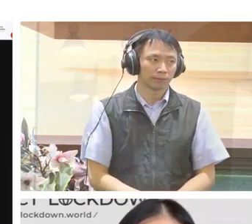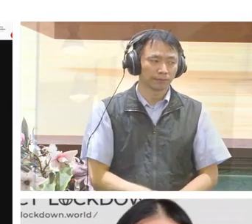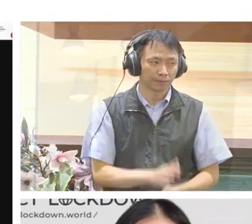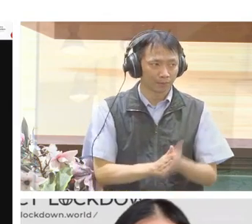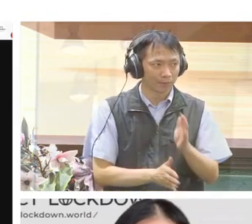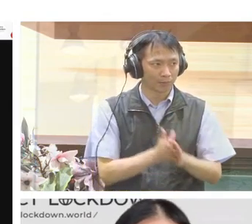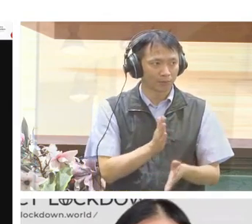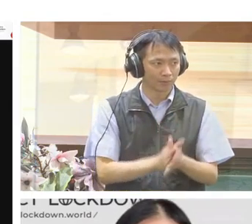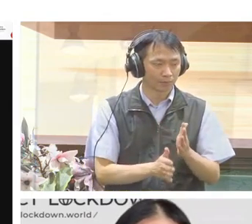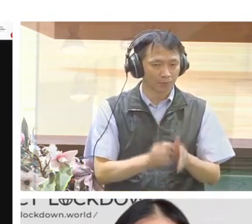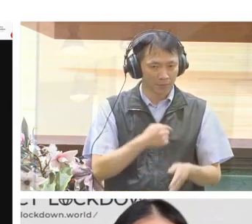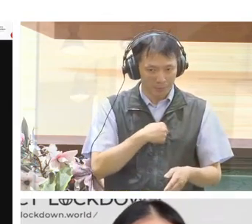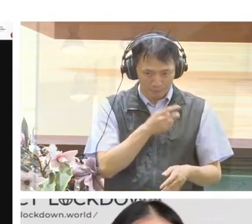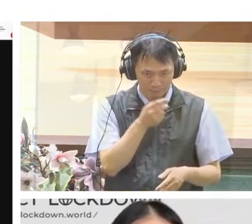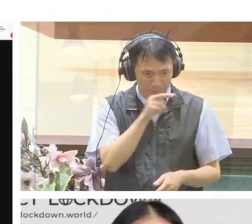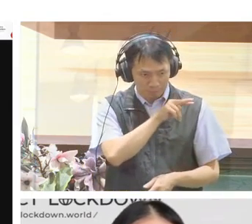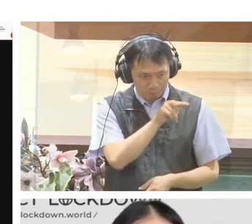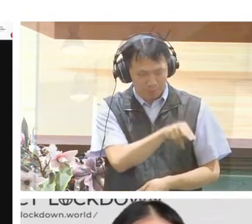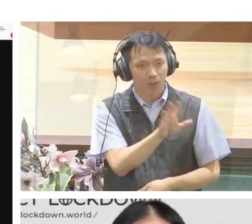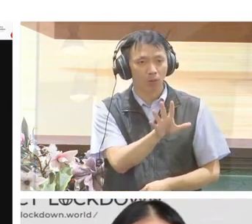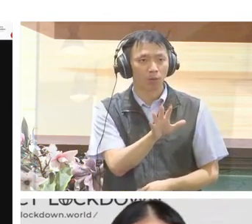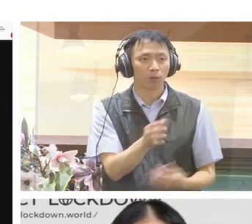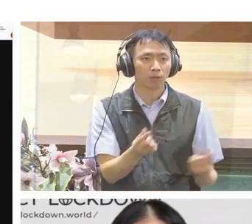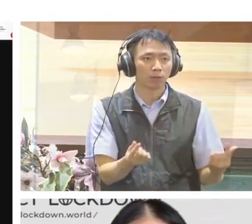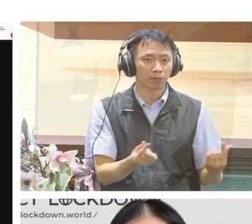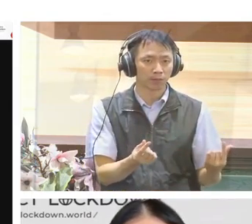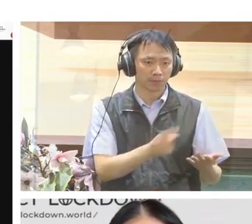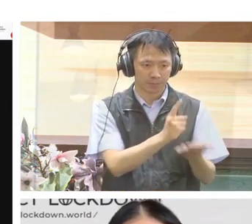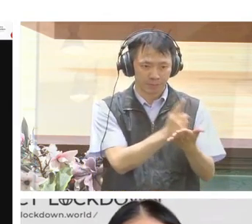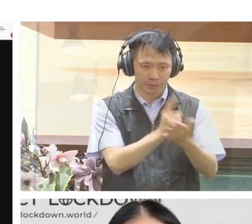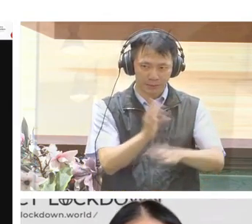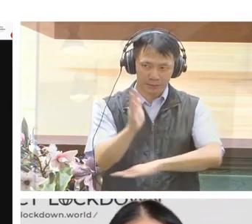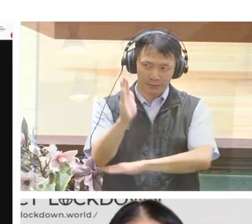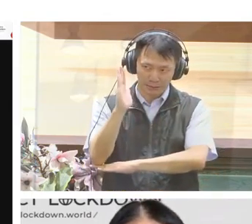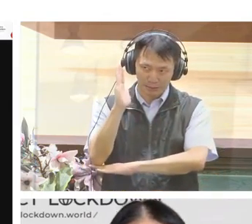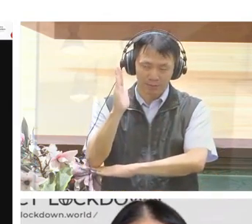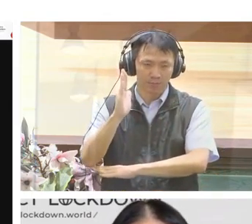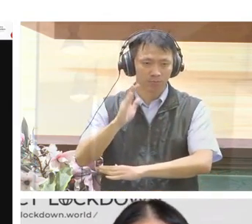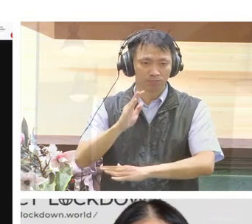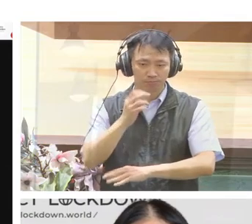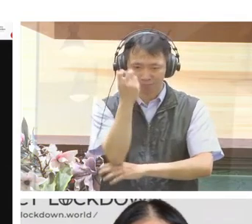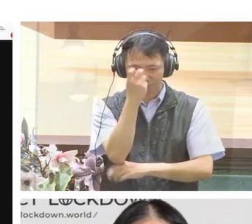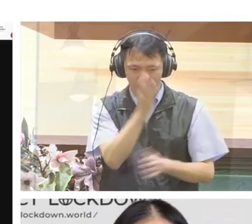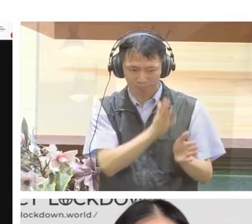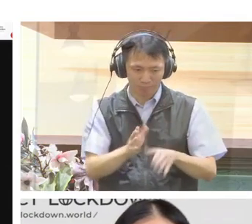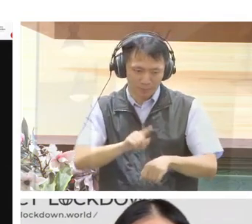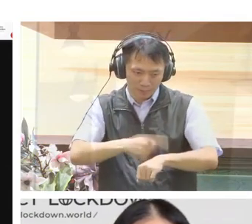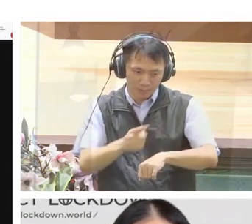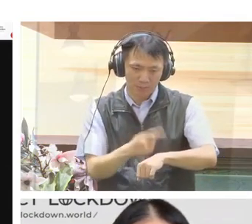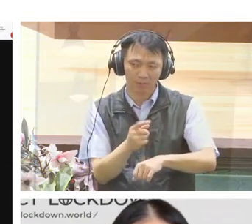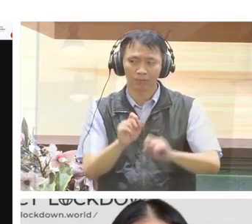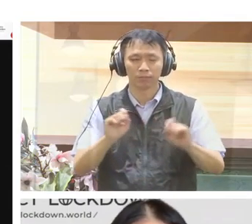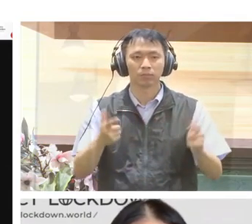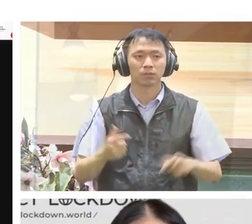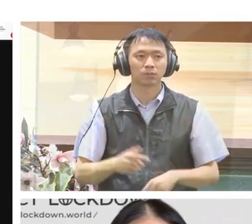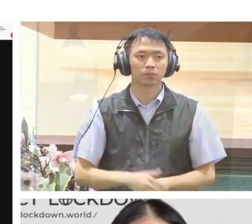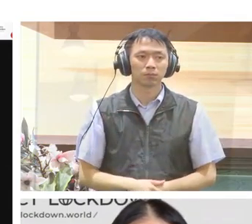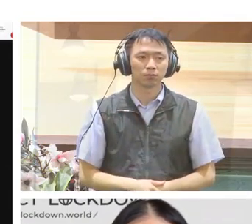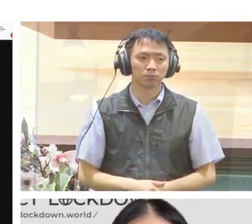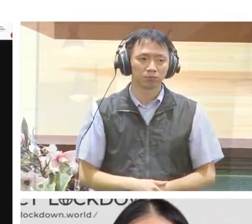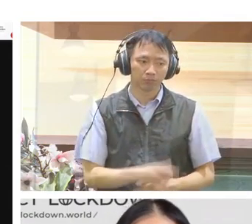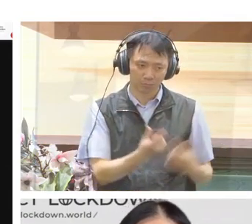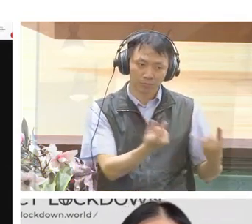more similarities, which are listed on the left-hand side. This is because the state council further refined their